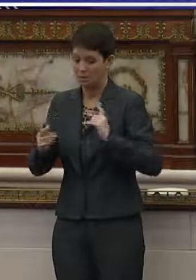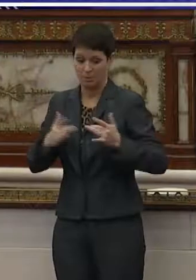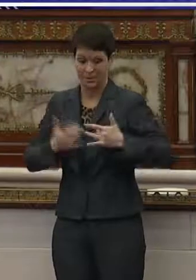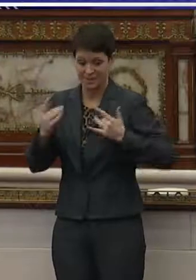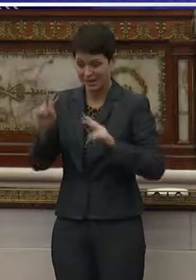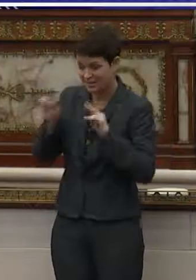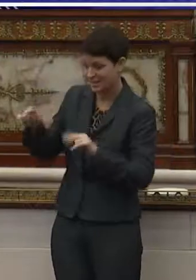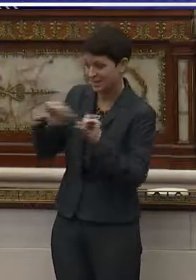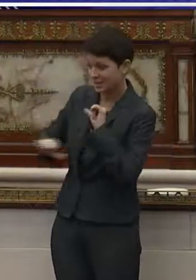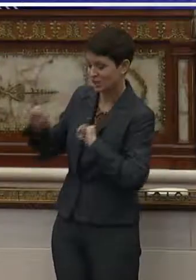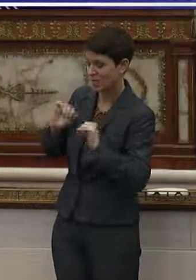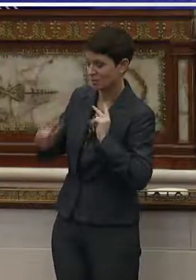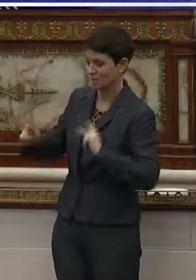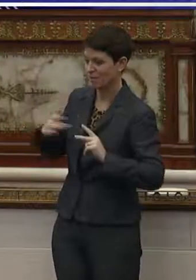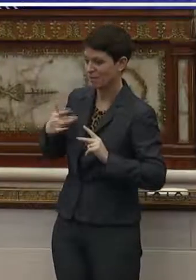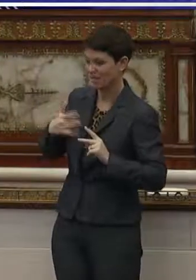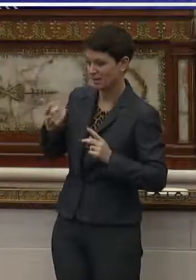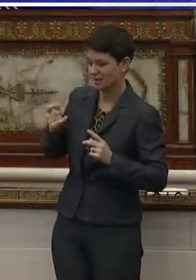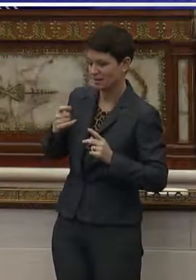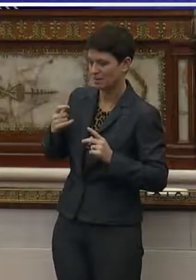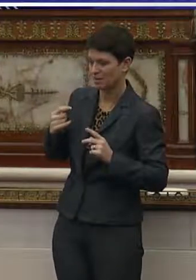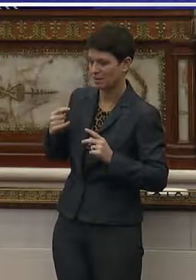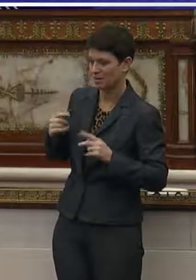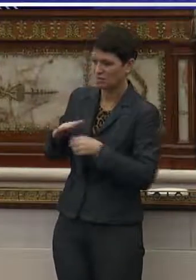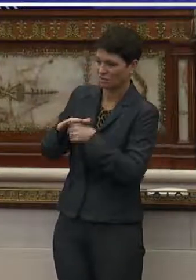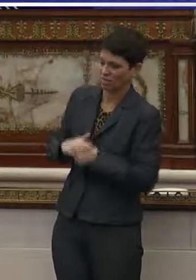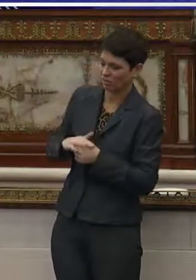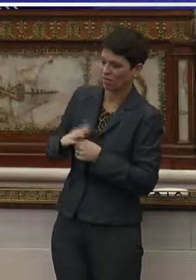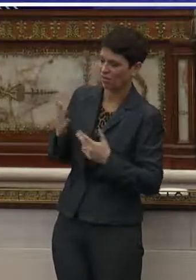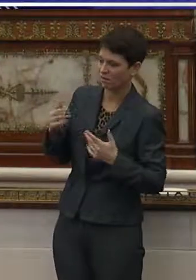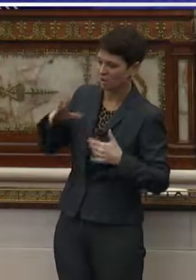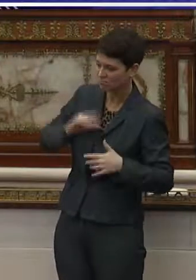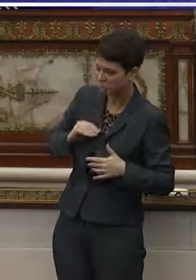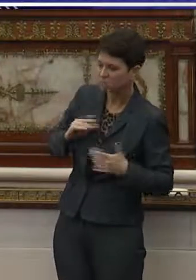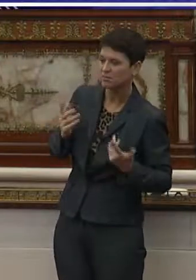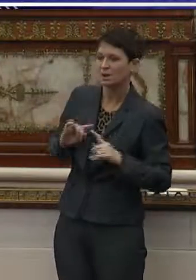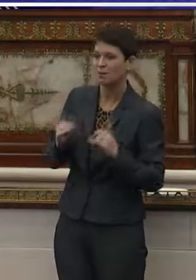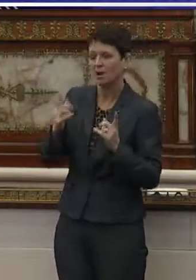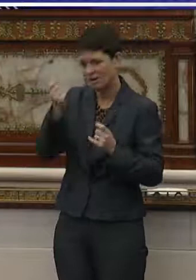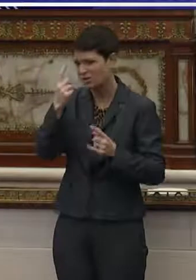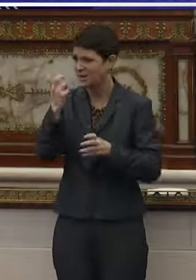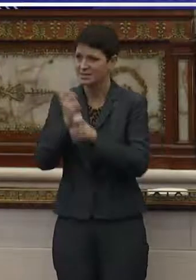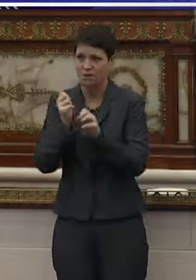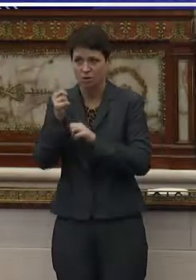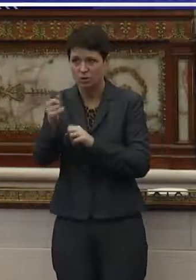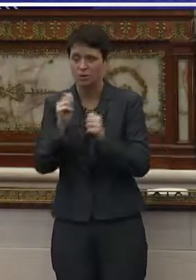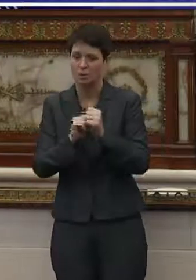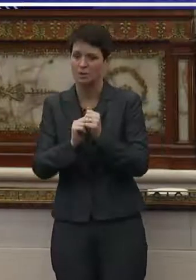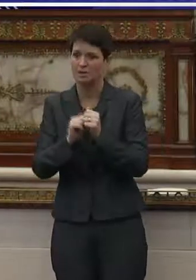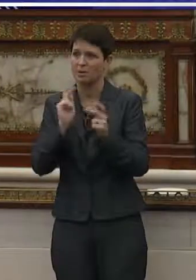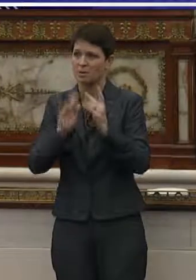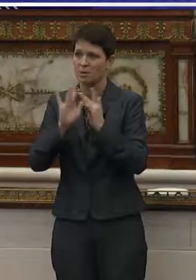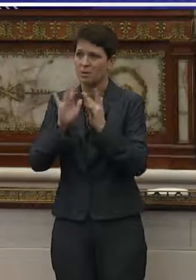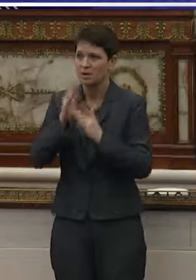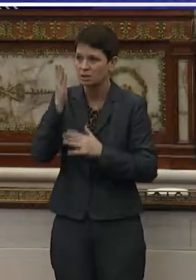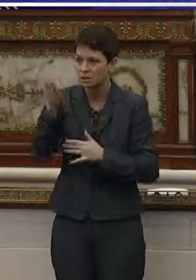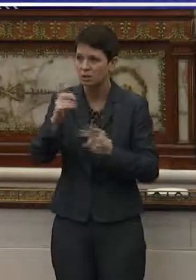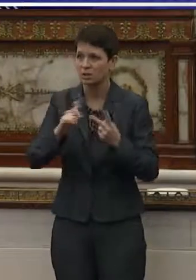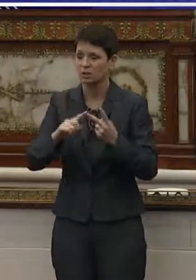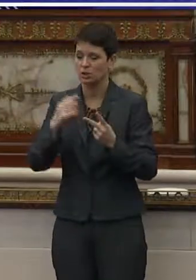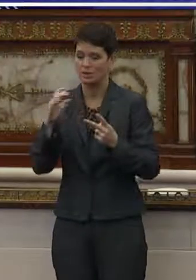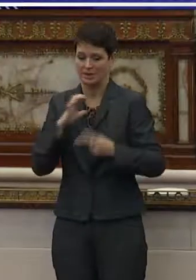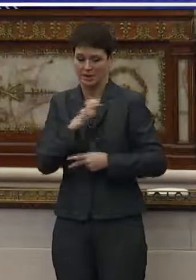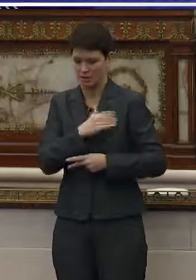getting vaccinated, everybody feels a little cheated. And so I understand it's tough on you with all your constituents contacting you and all of the council